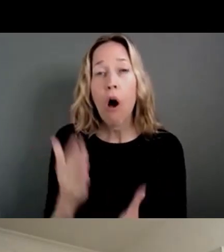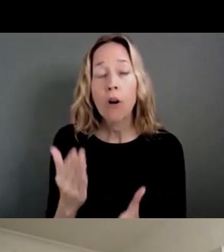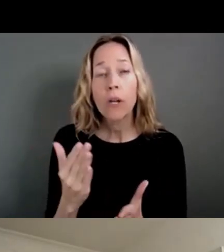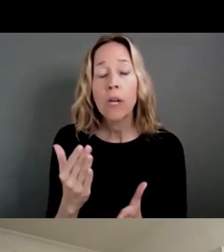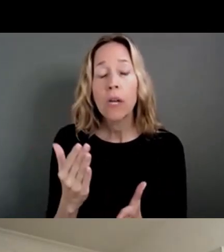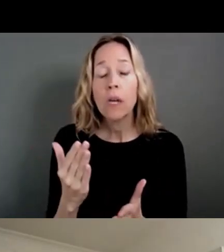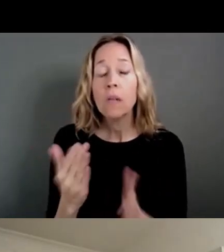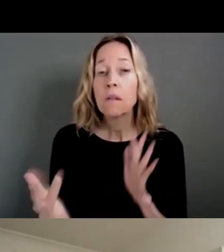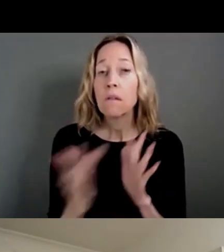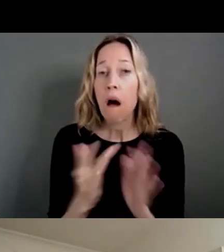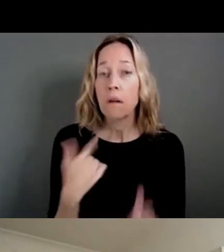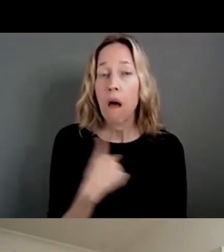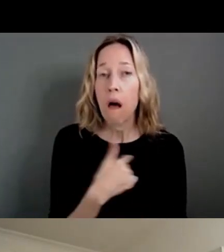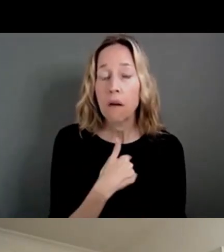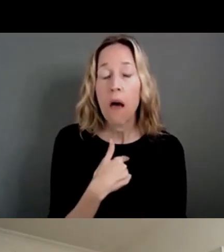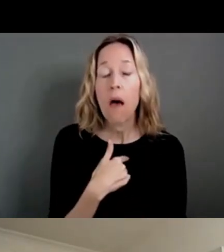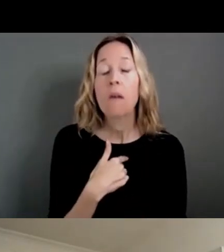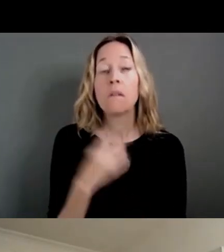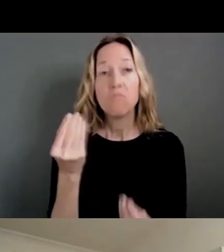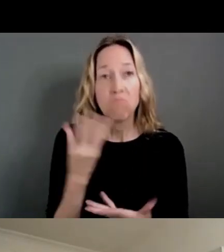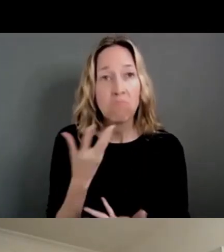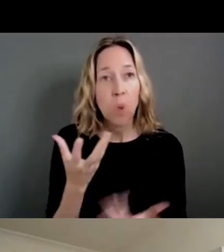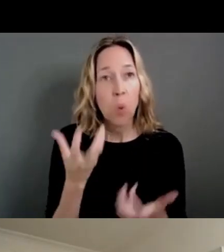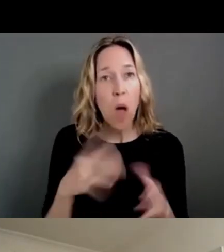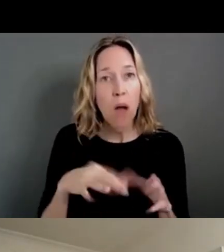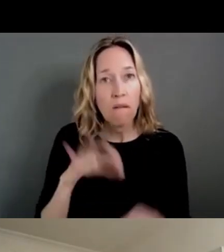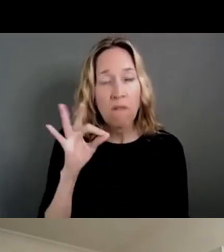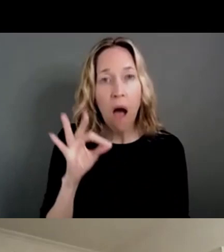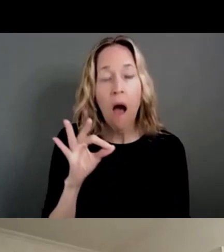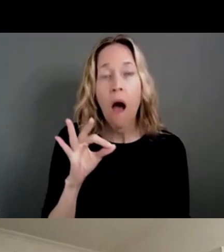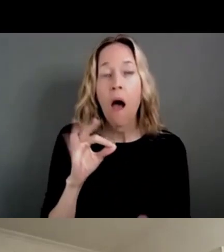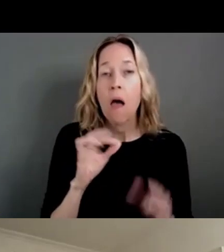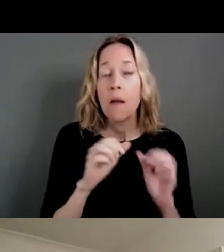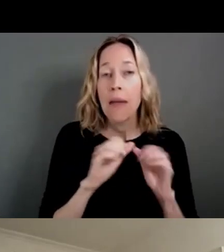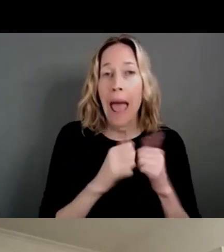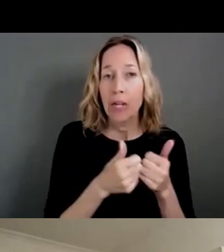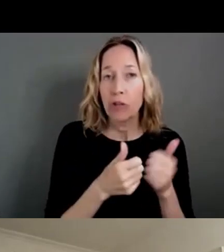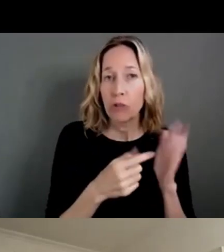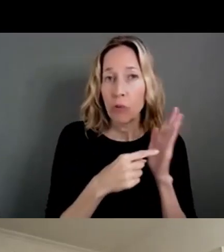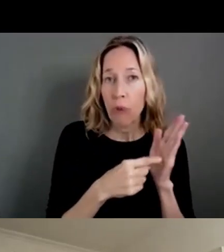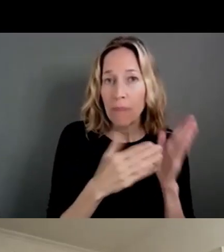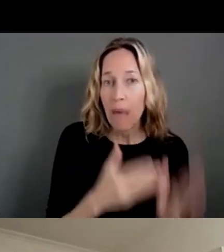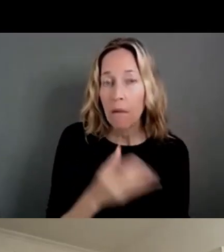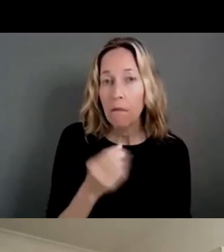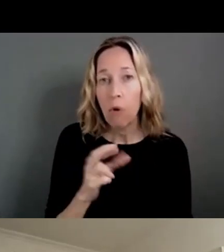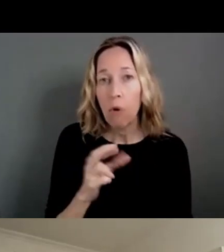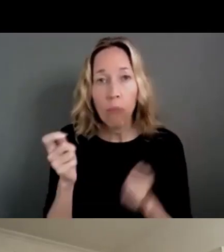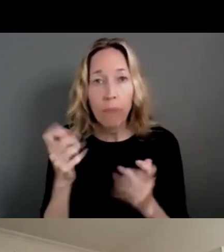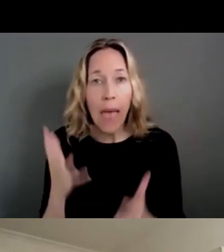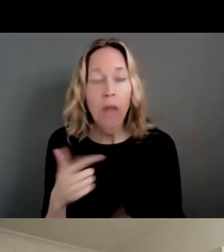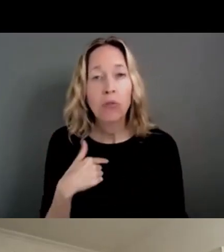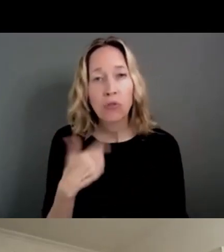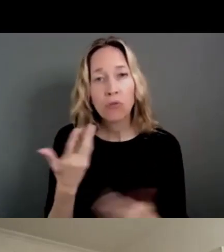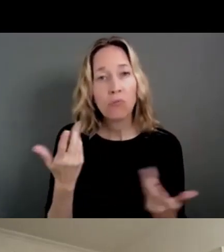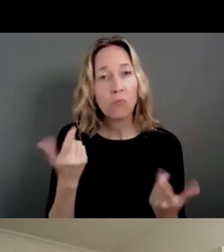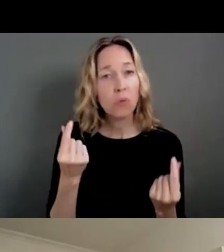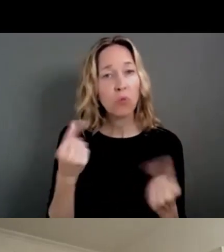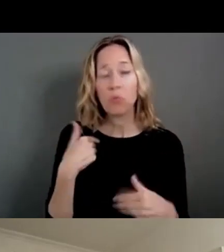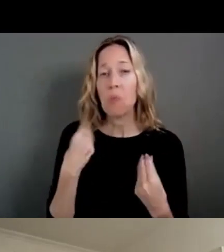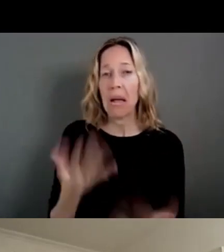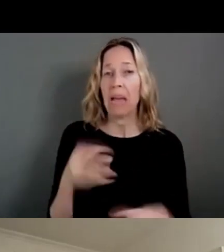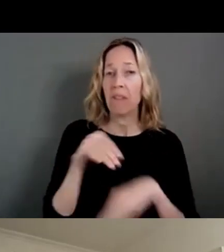really want to find an agent or manager, et cetera, I'm mostly just going to give them advice and tools and resources to